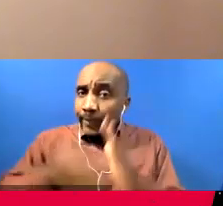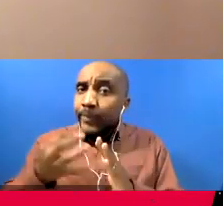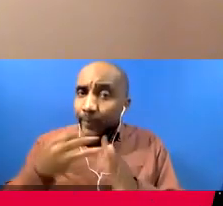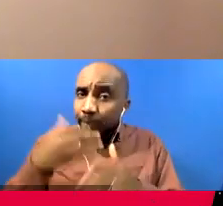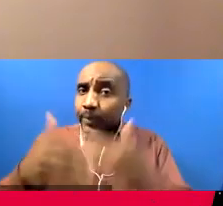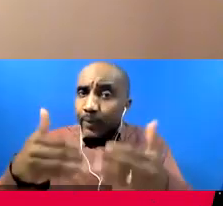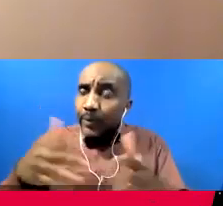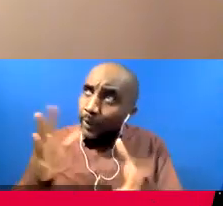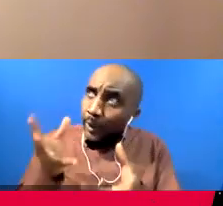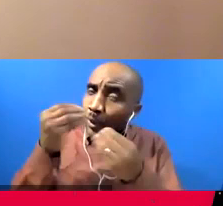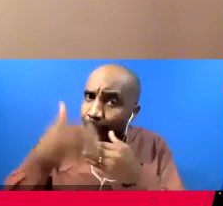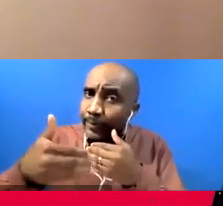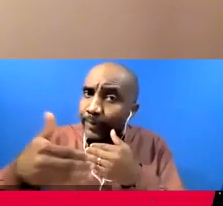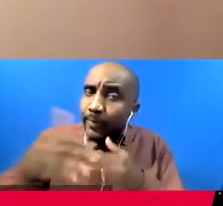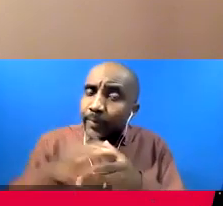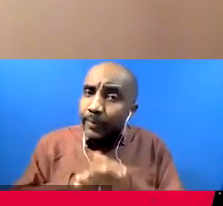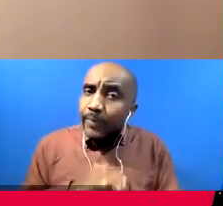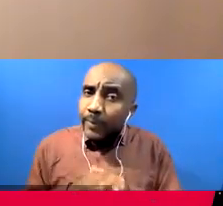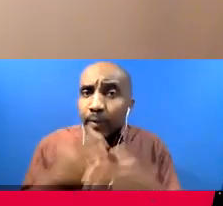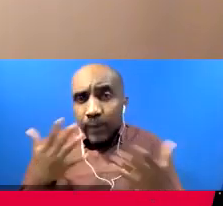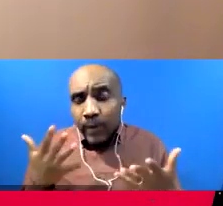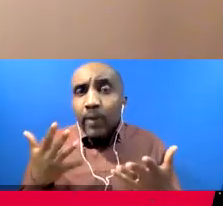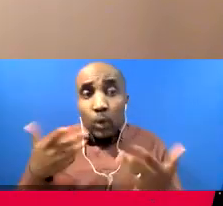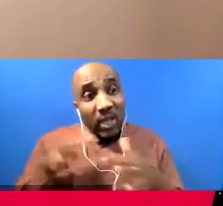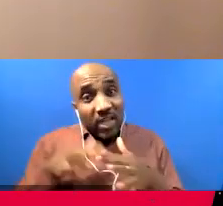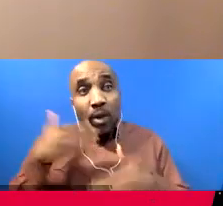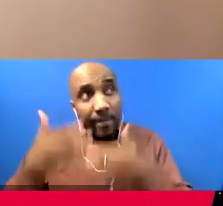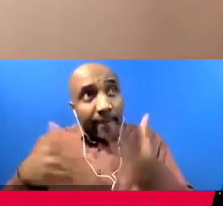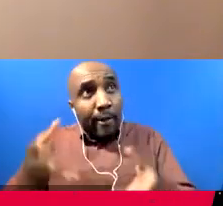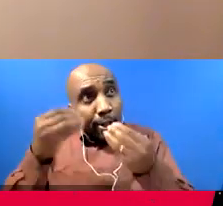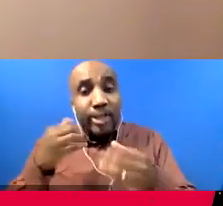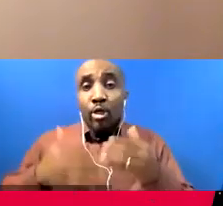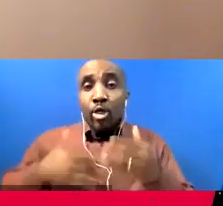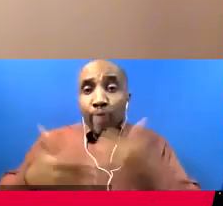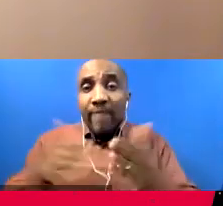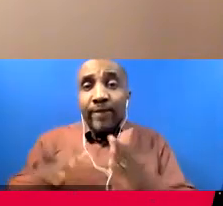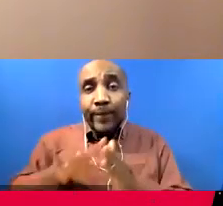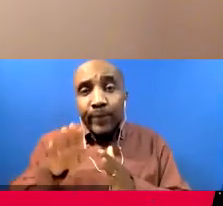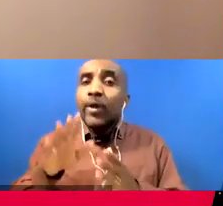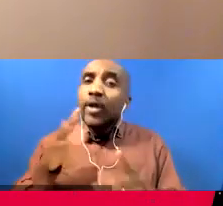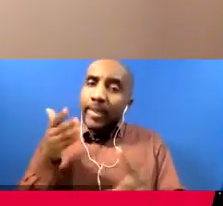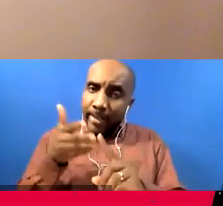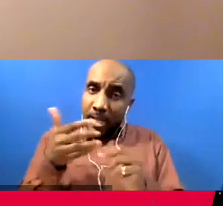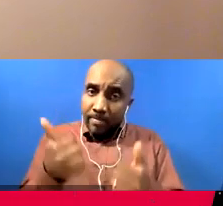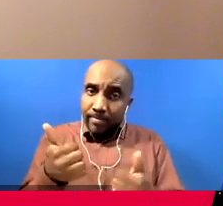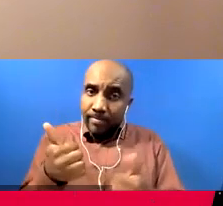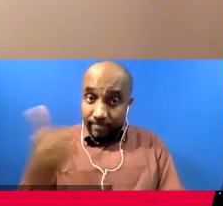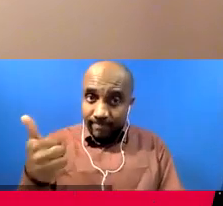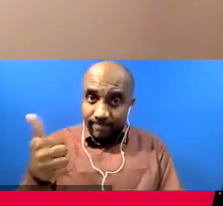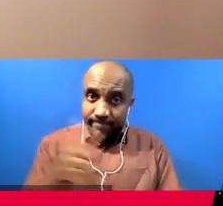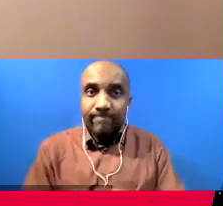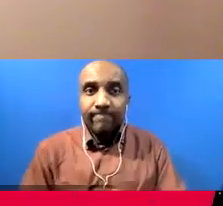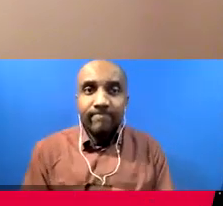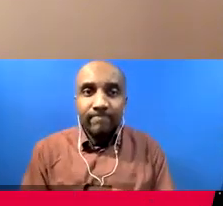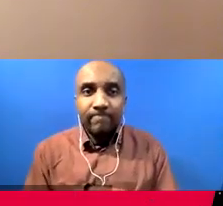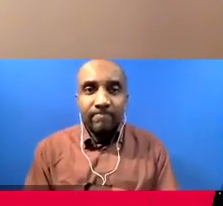and we still have ways to go, and lessons to pick up on the way. So, you know, as long as we're ever learning and thriving, that's the